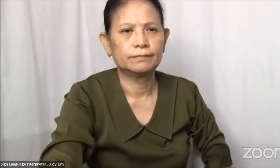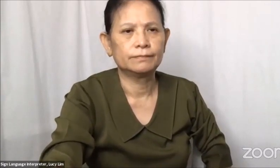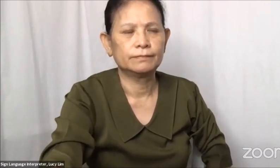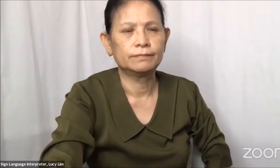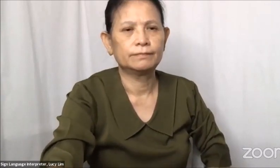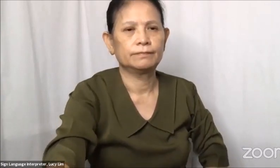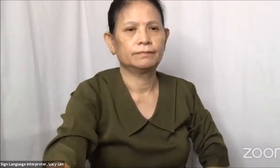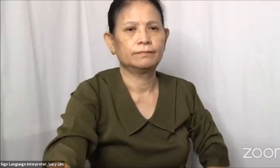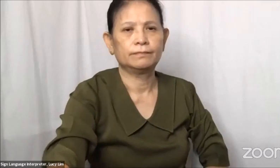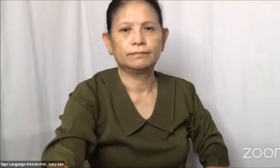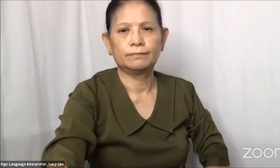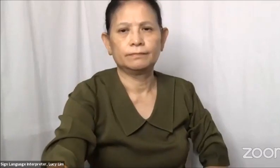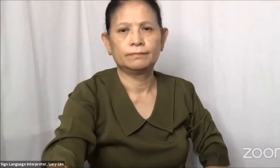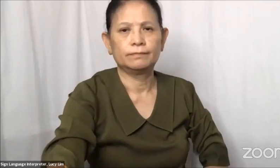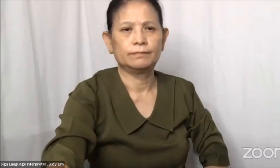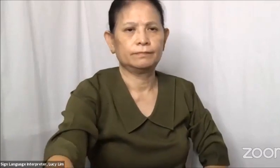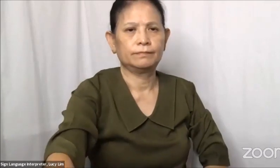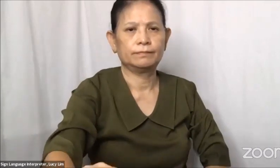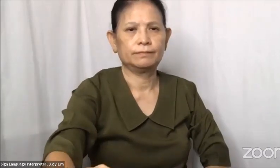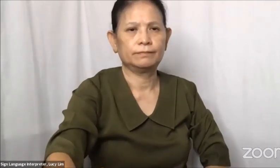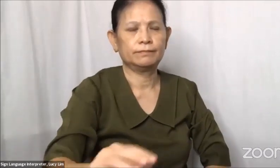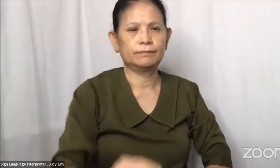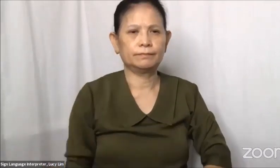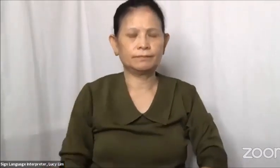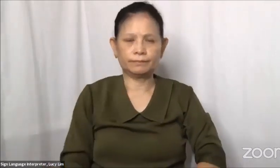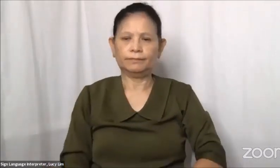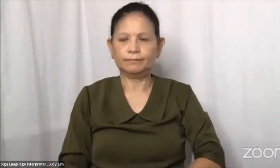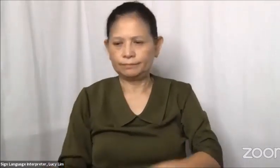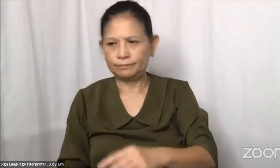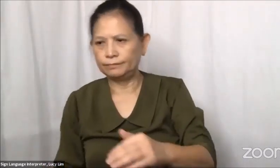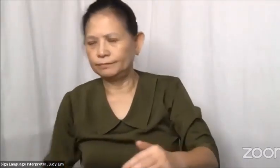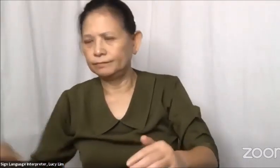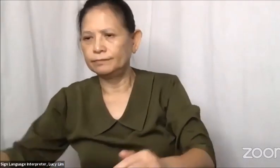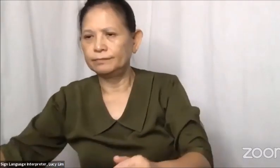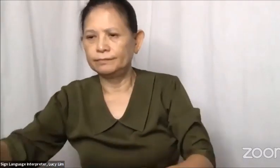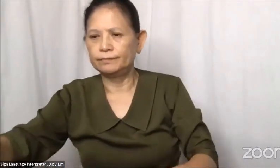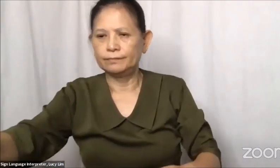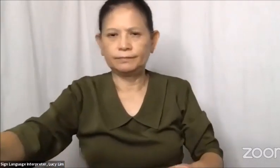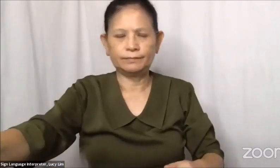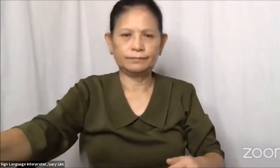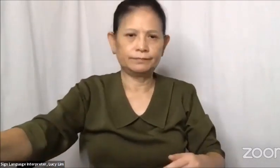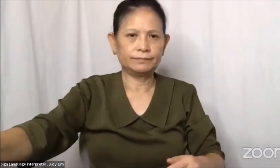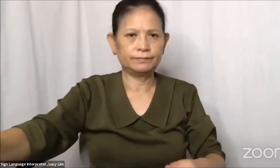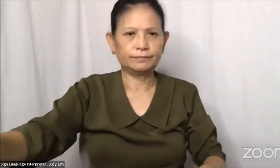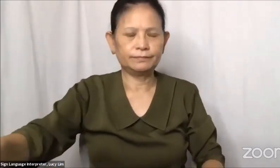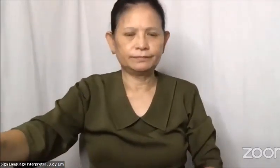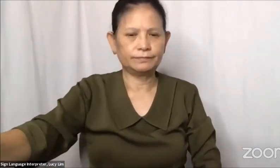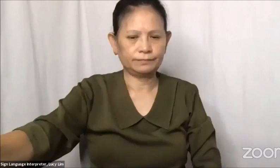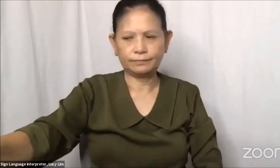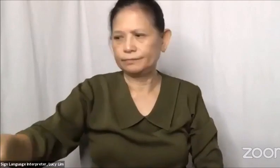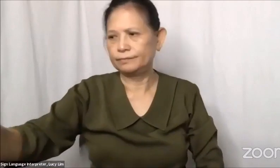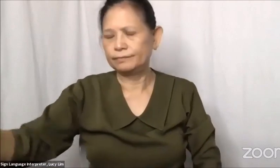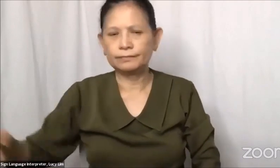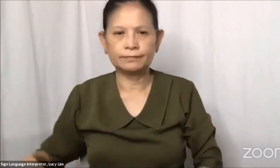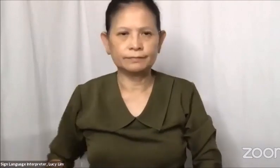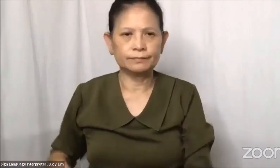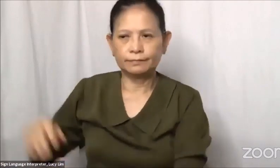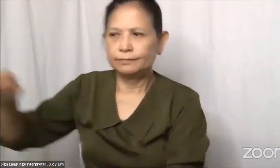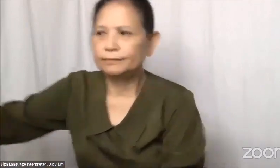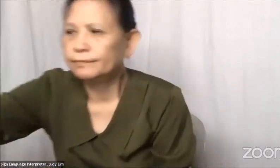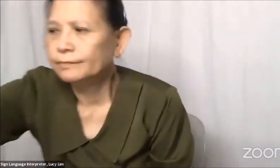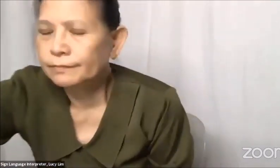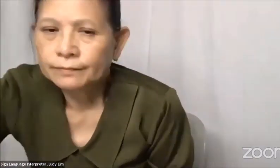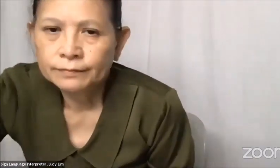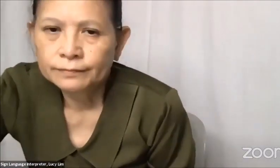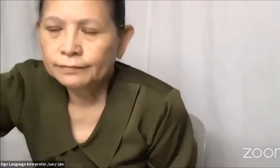Thank you for the question. I think most of it, maybe Dr. Chivorn could help me with them. Yes. One thing that I could say is